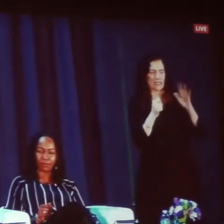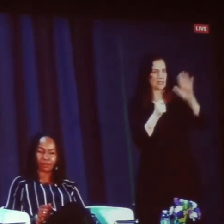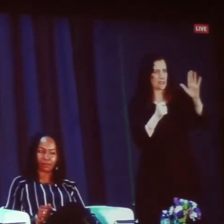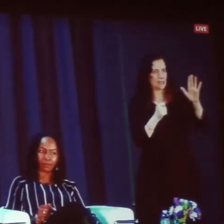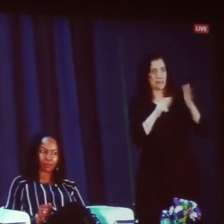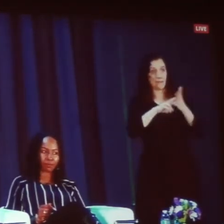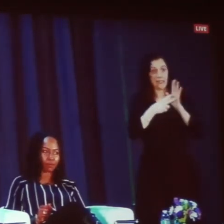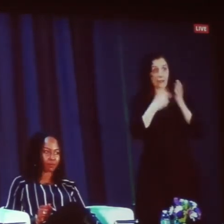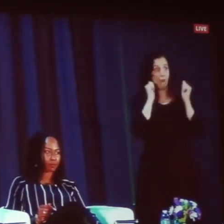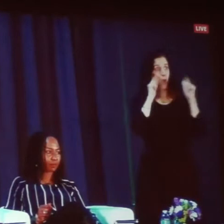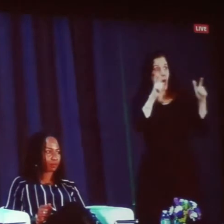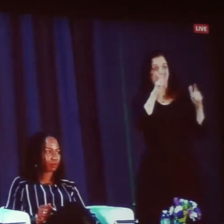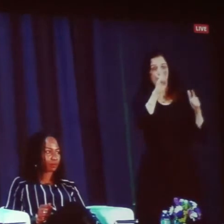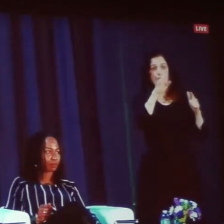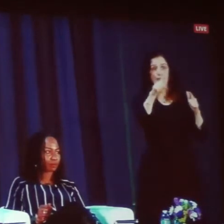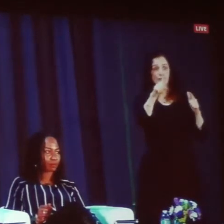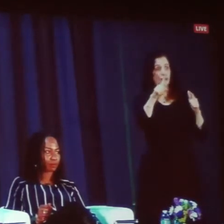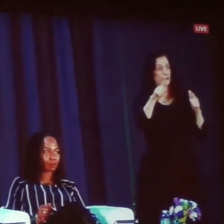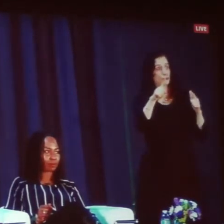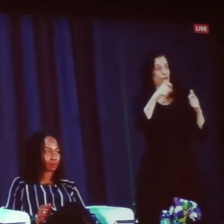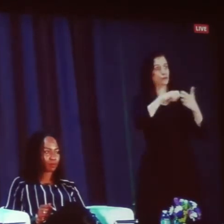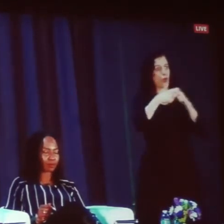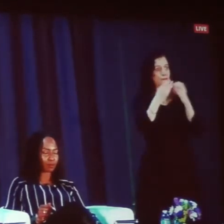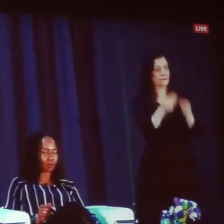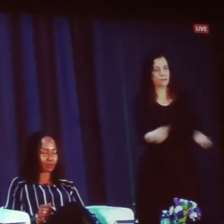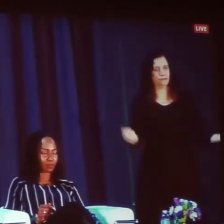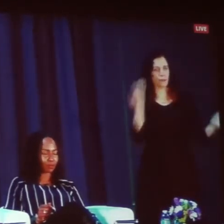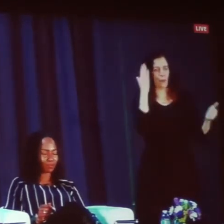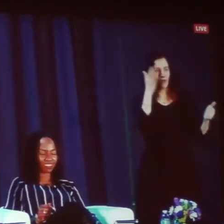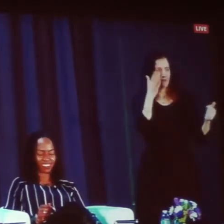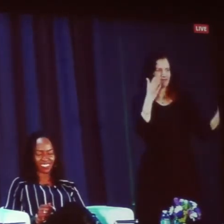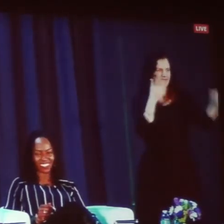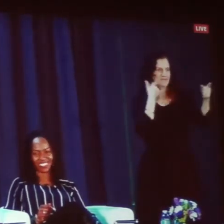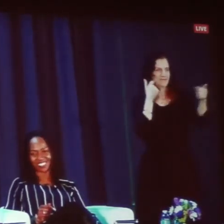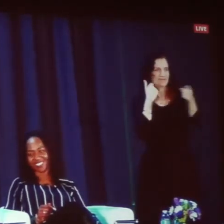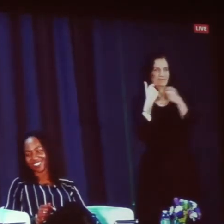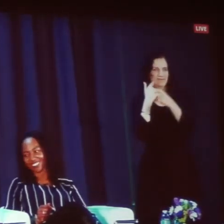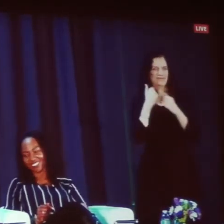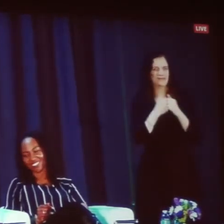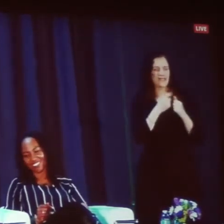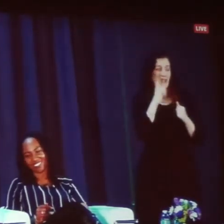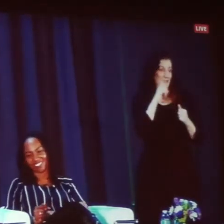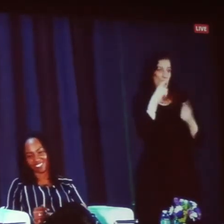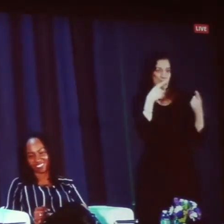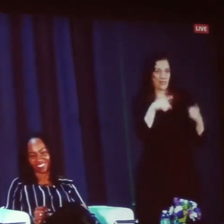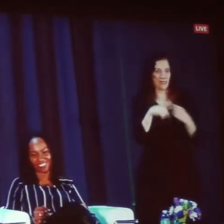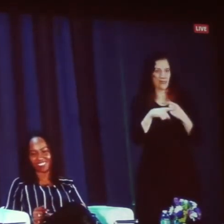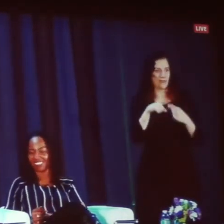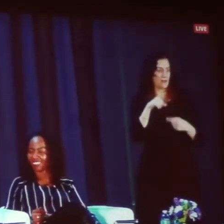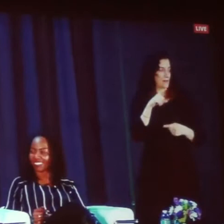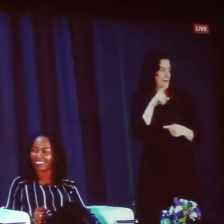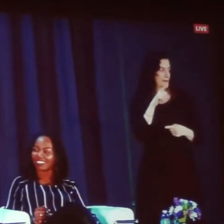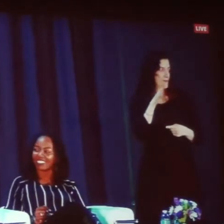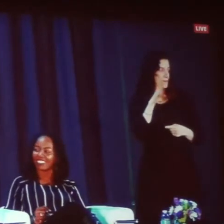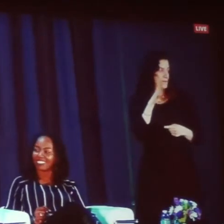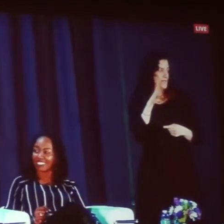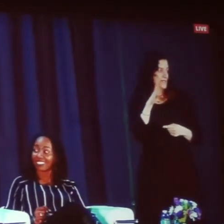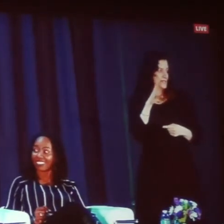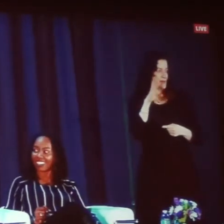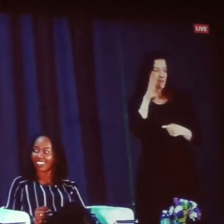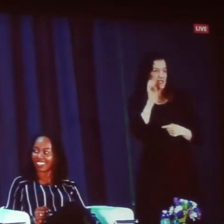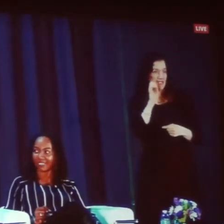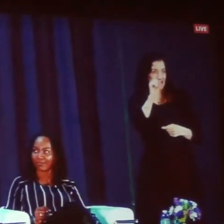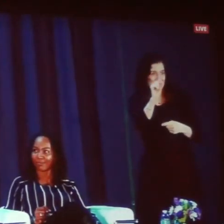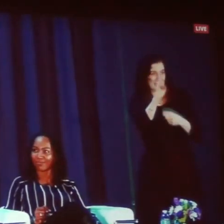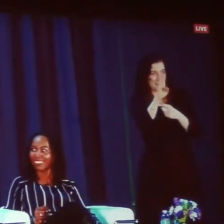where there's no more racial strife, right? I don't think that's the case. BET's gotten blacker than ever this